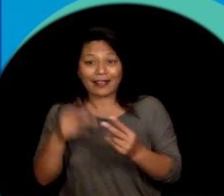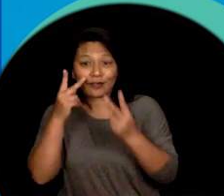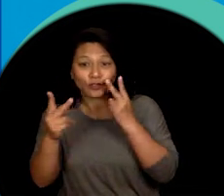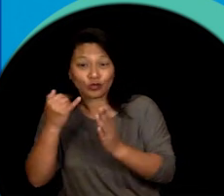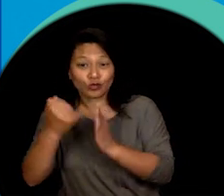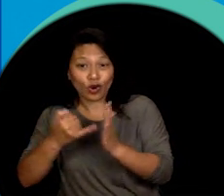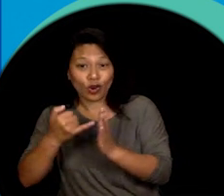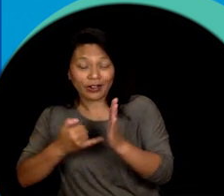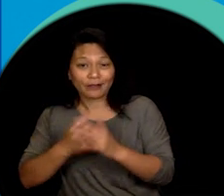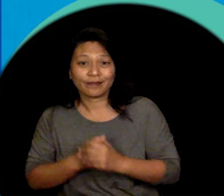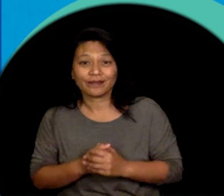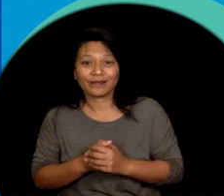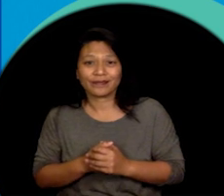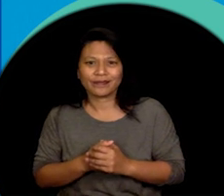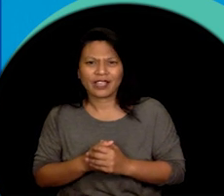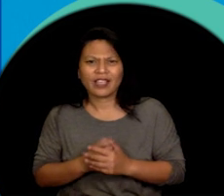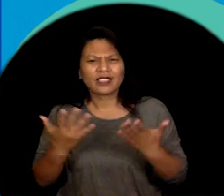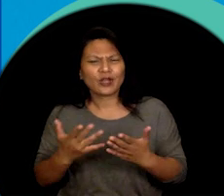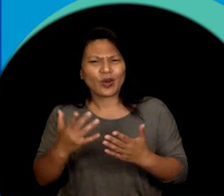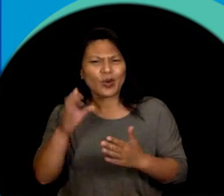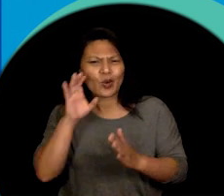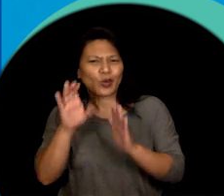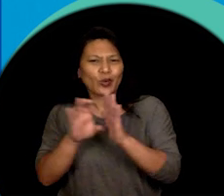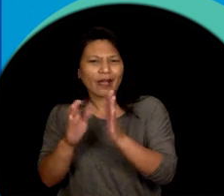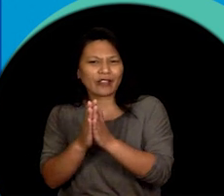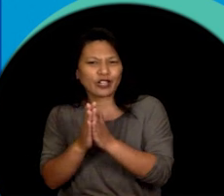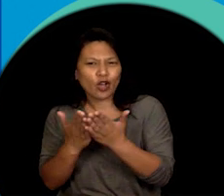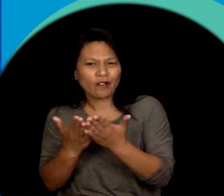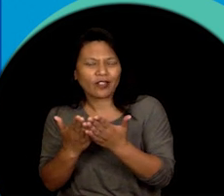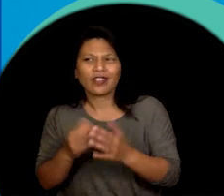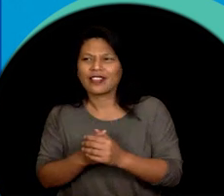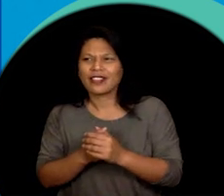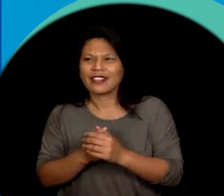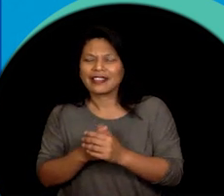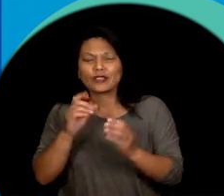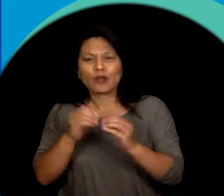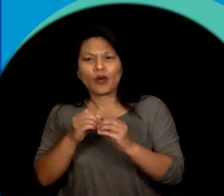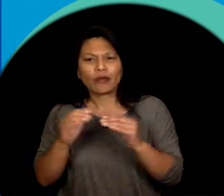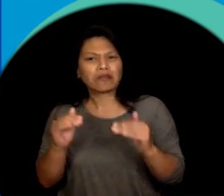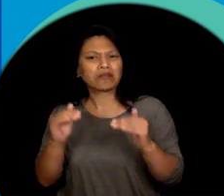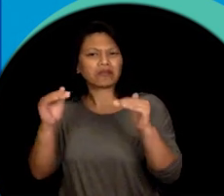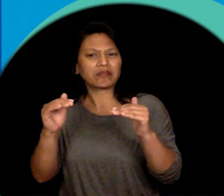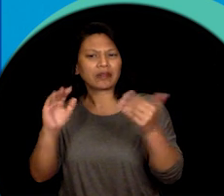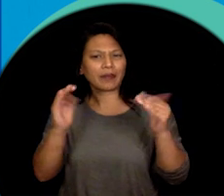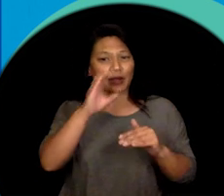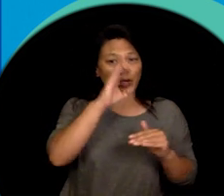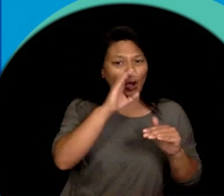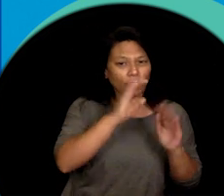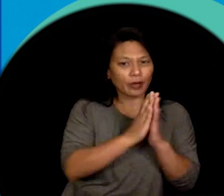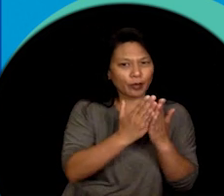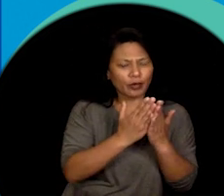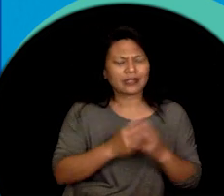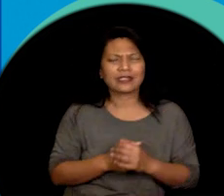have visuals. I guess I think of graphic novels as an upgrade from comic books that I used to